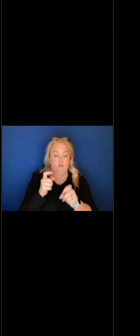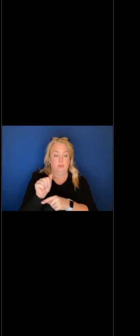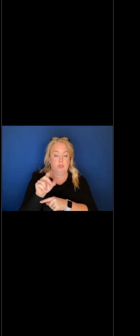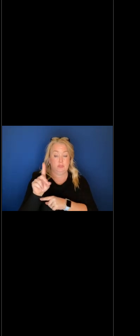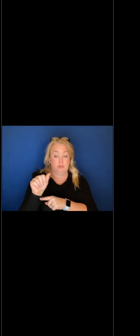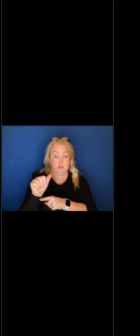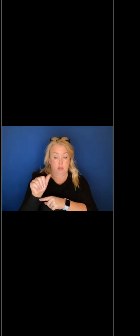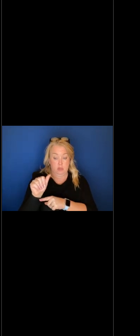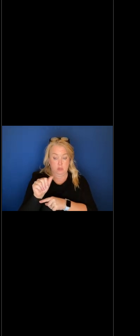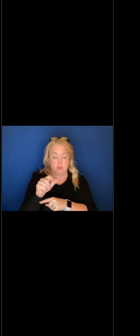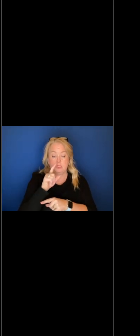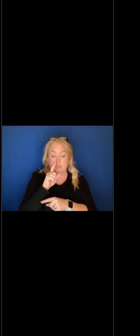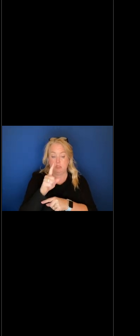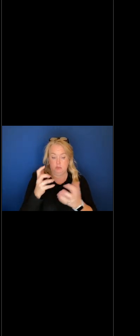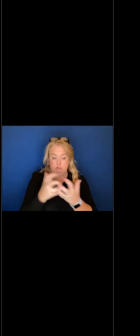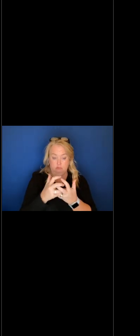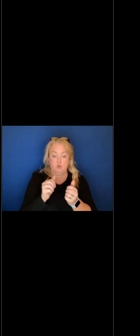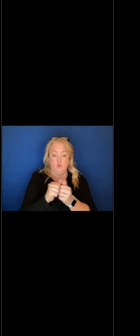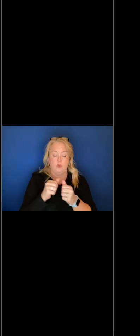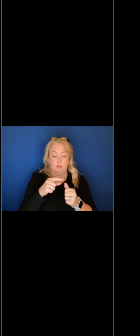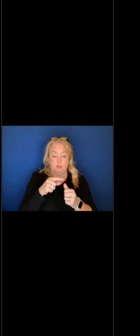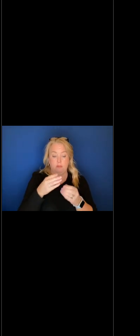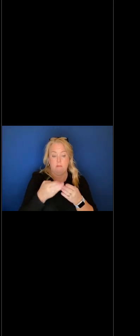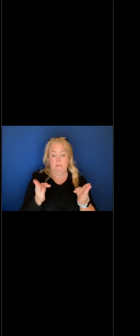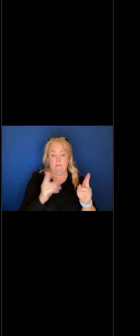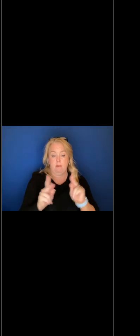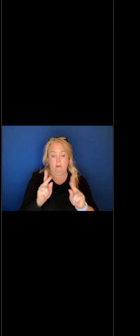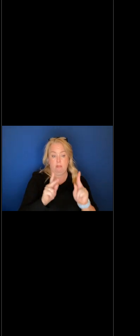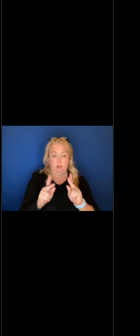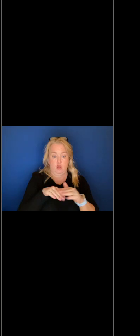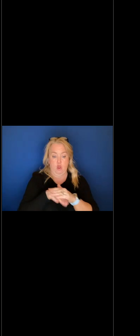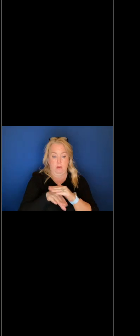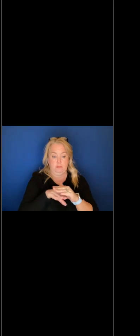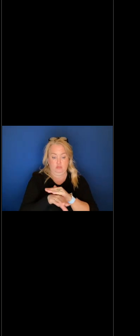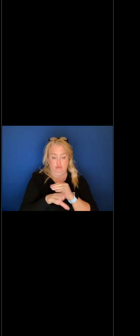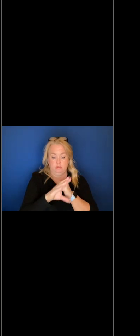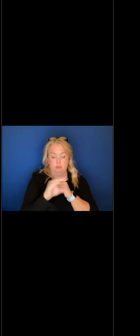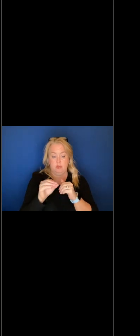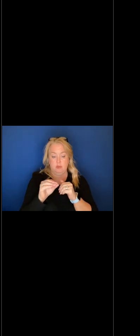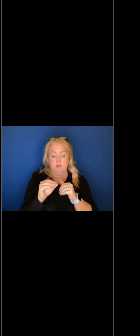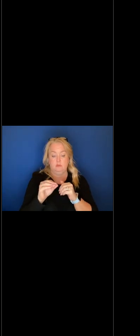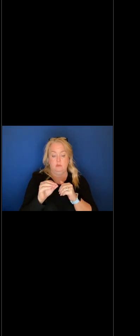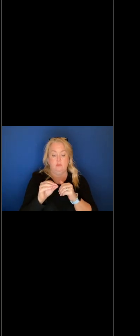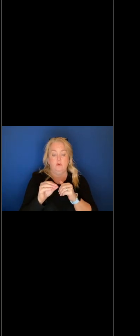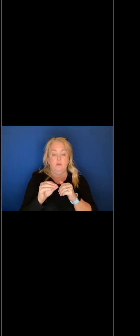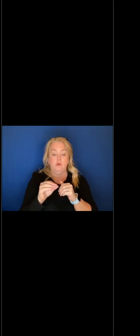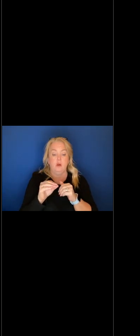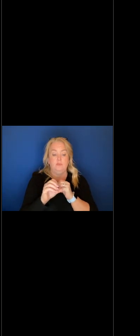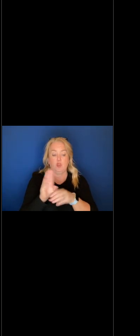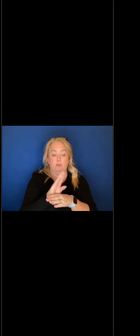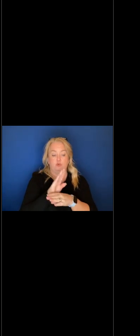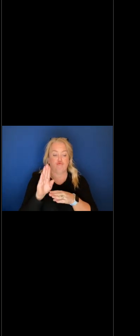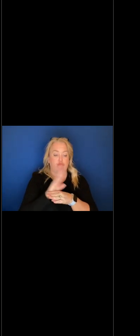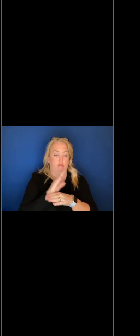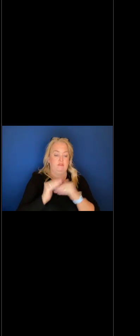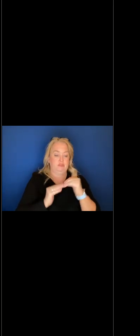ADA applies to public accommodations and commercial facilities. Therefore,